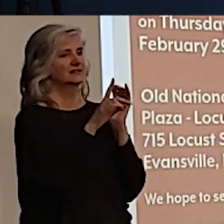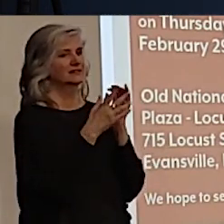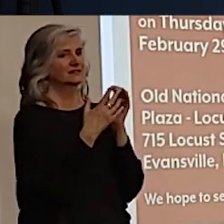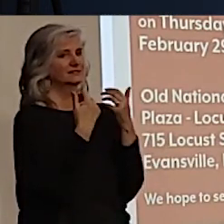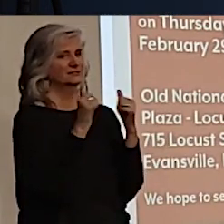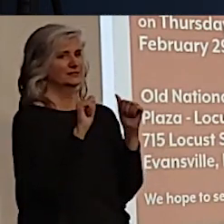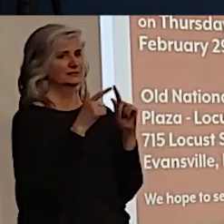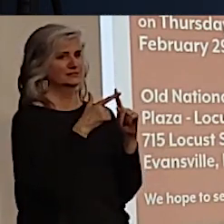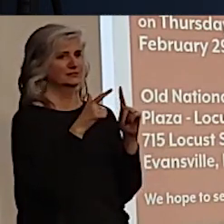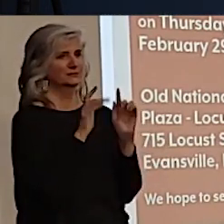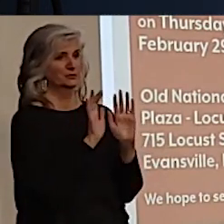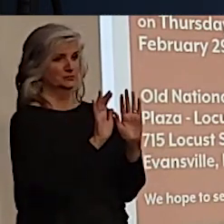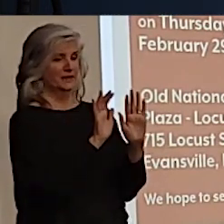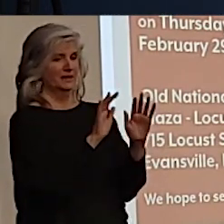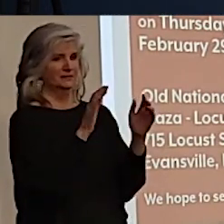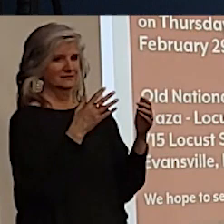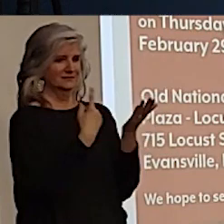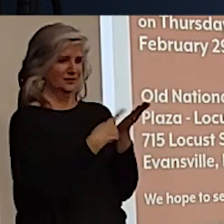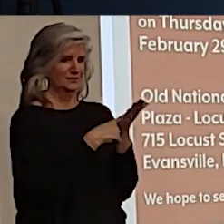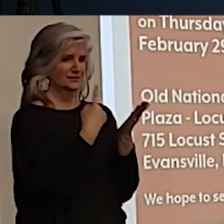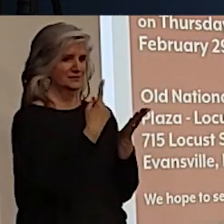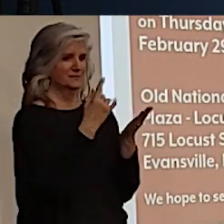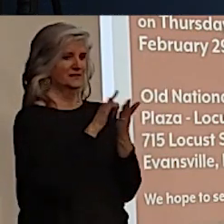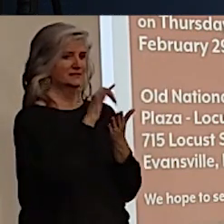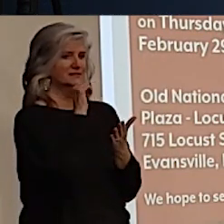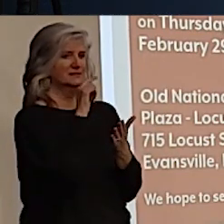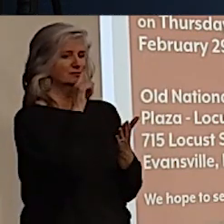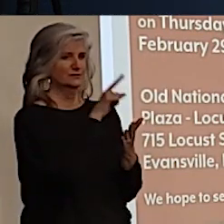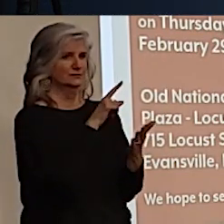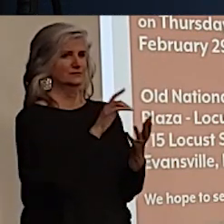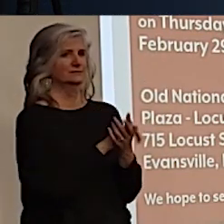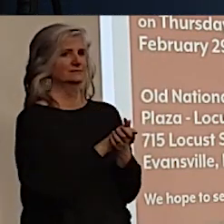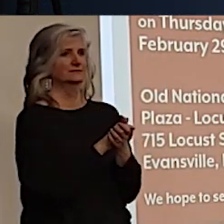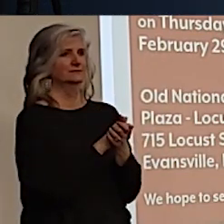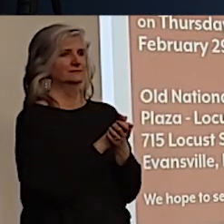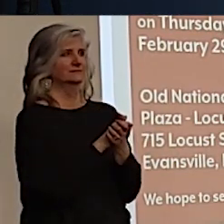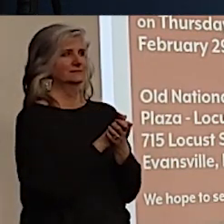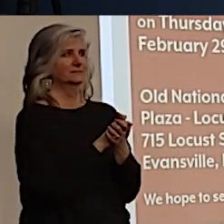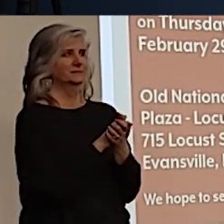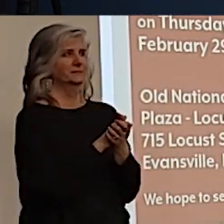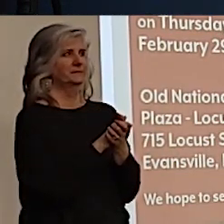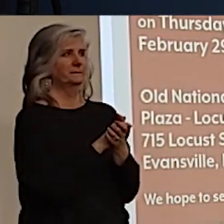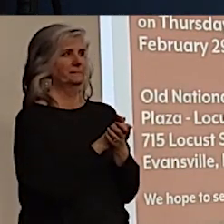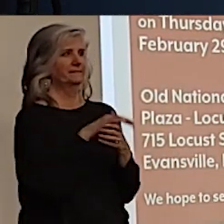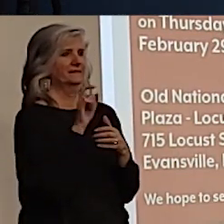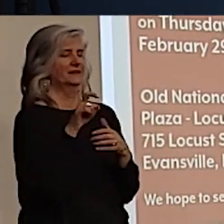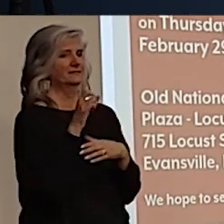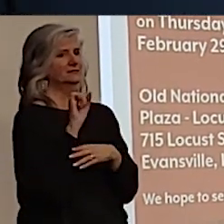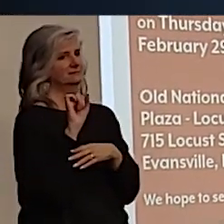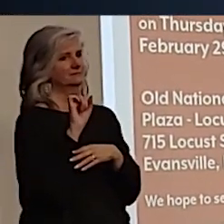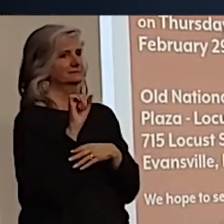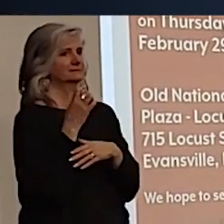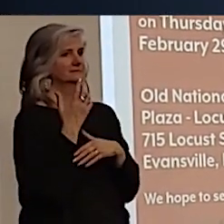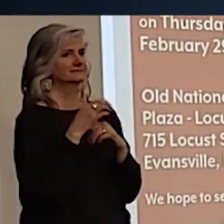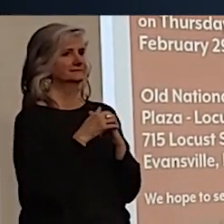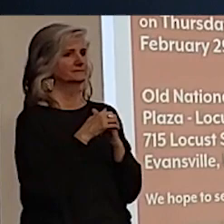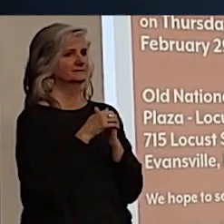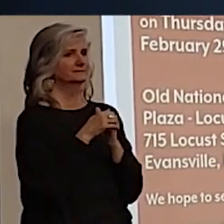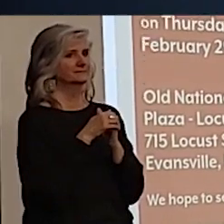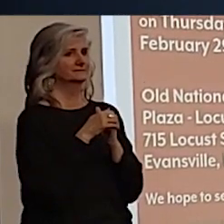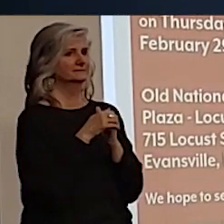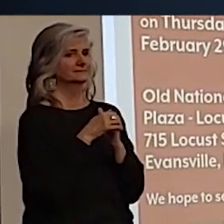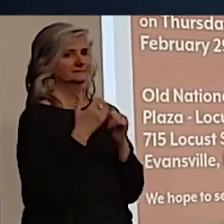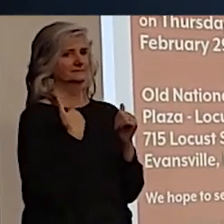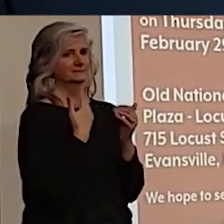to push back and argue against something that's just not true. And so you just have to tilt your head for a minute and go, do you have